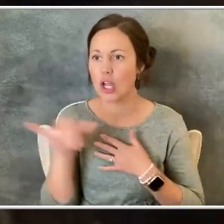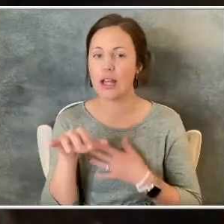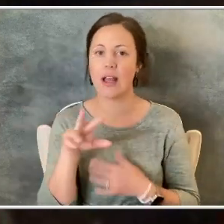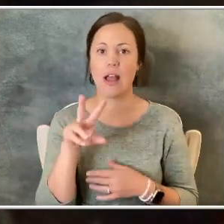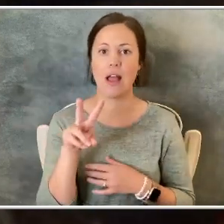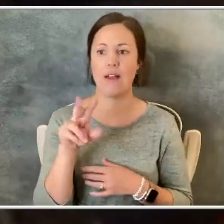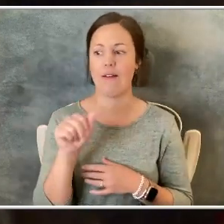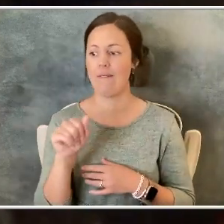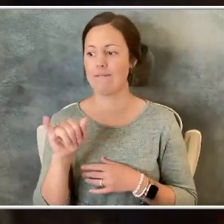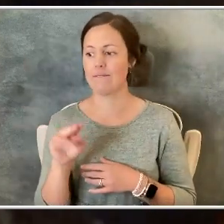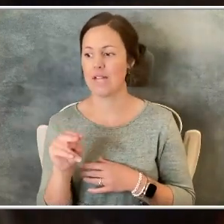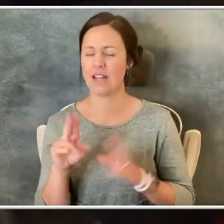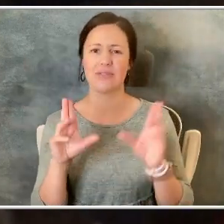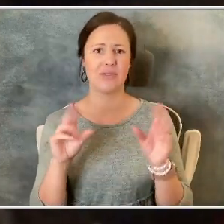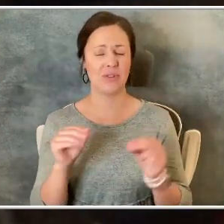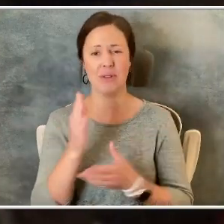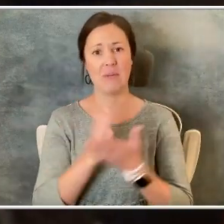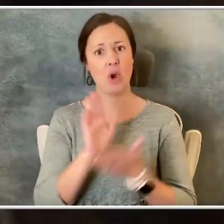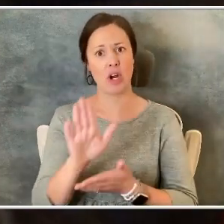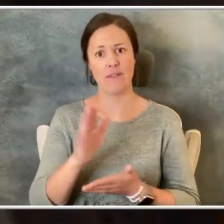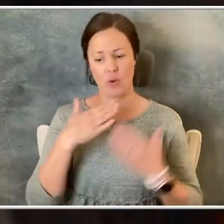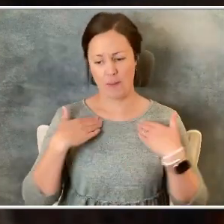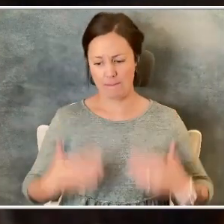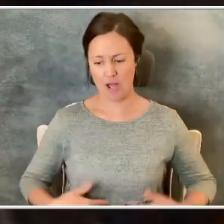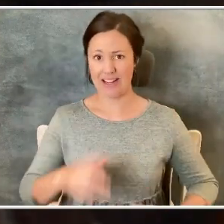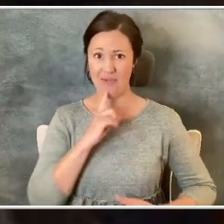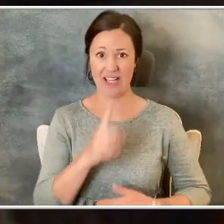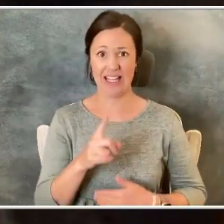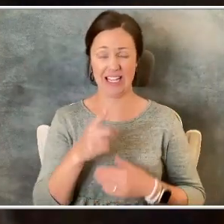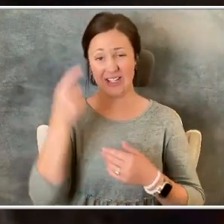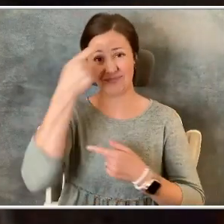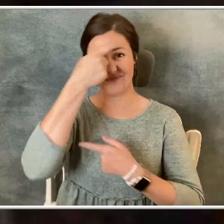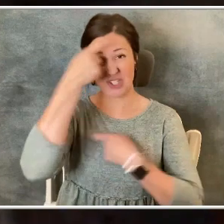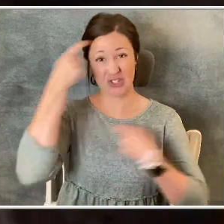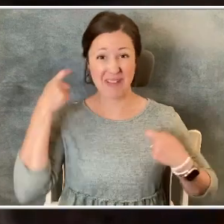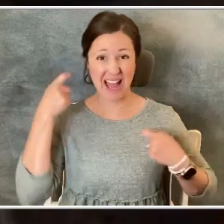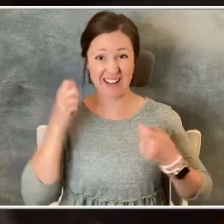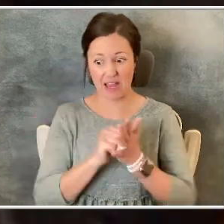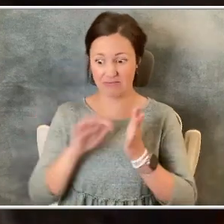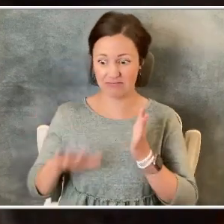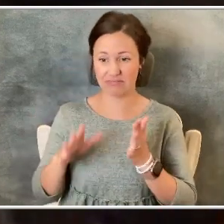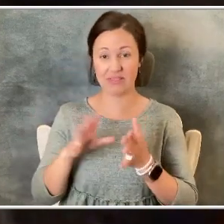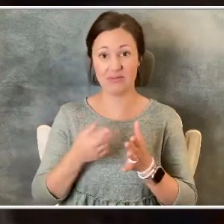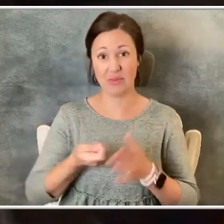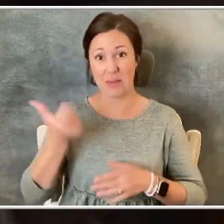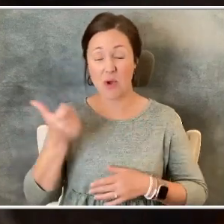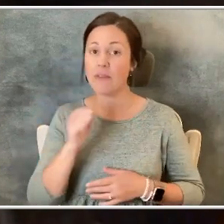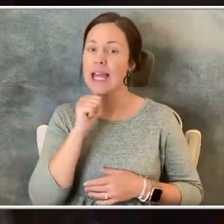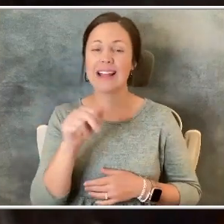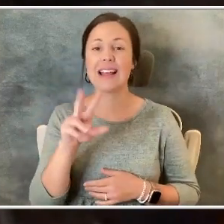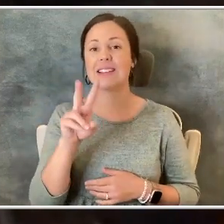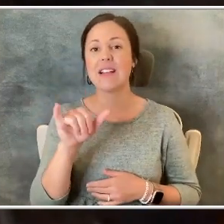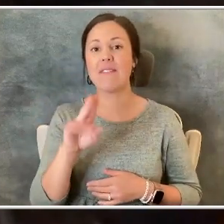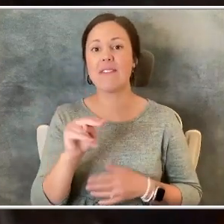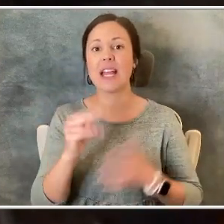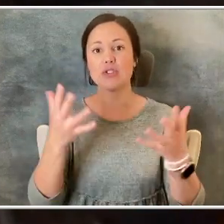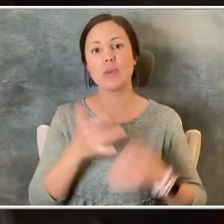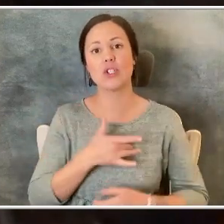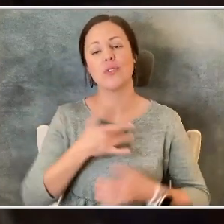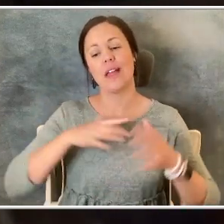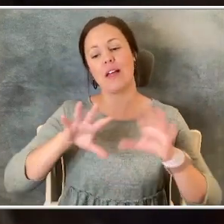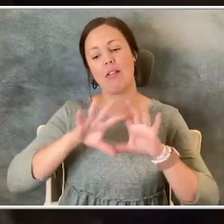of your body has been traumatically amputated, and it's not vain to want to feel whole again.